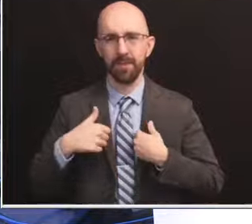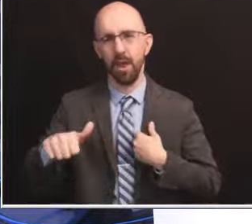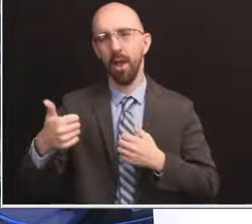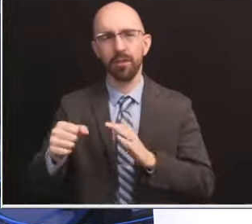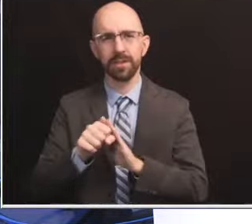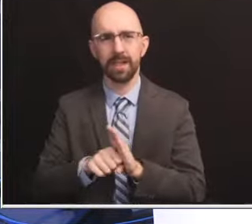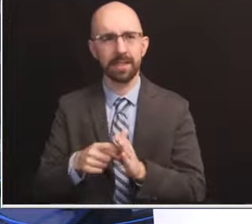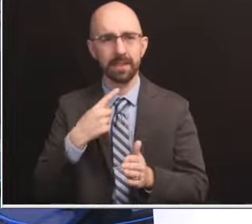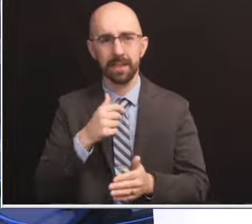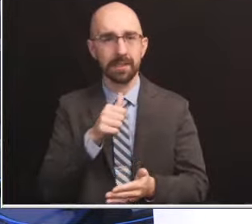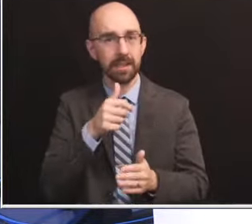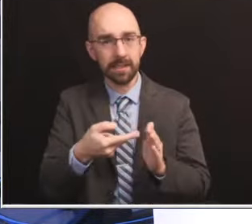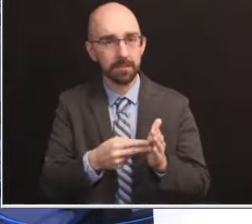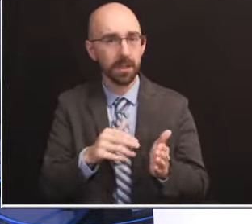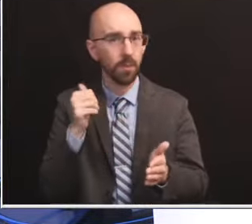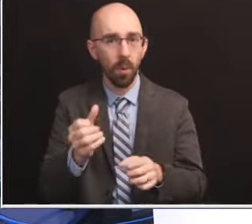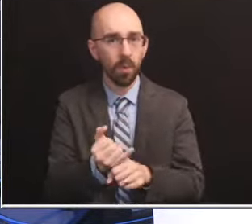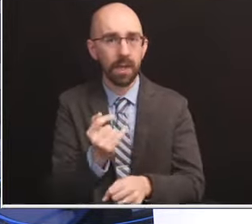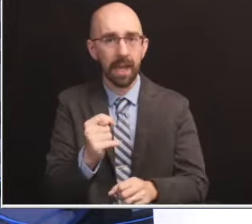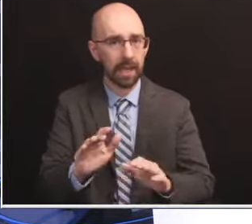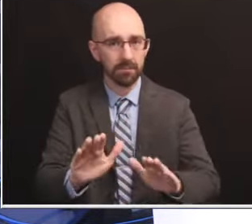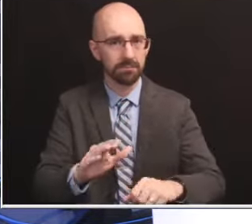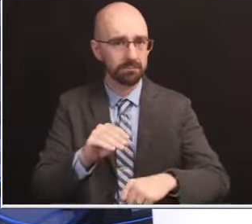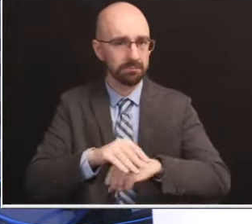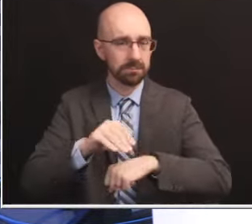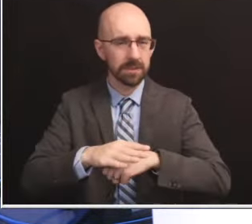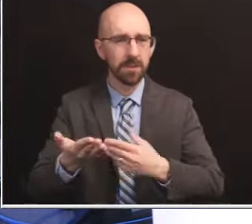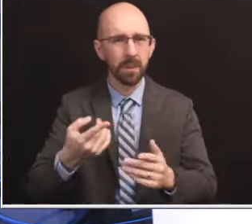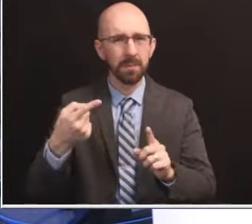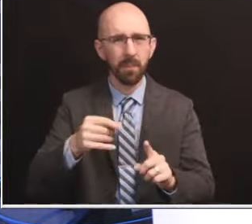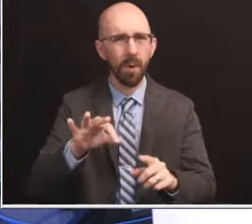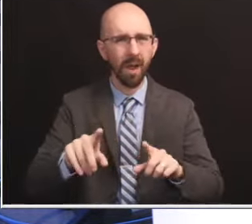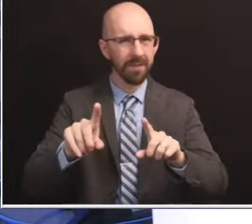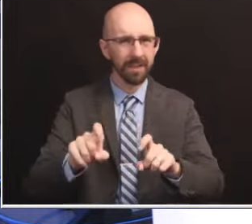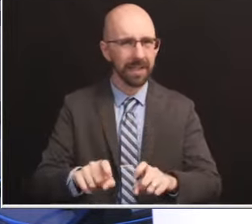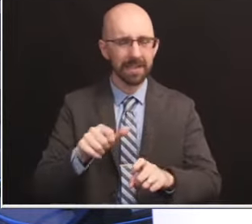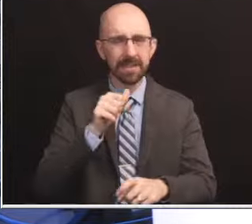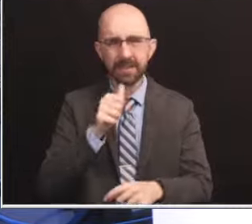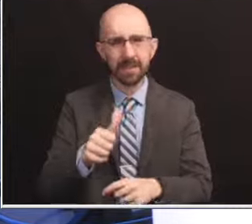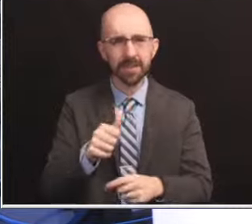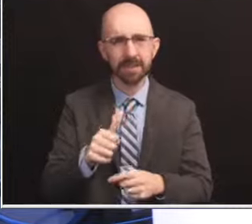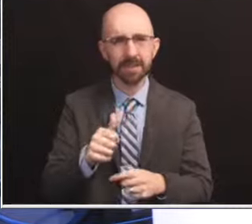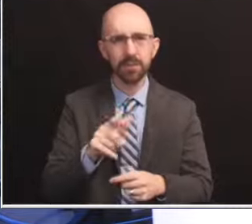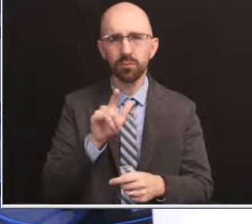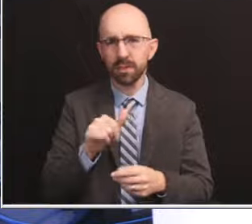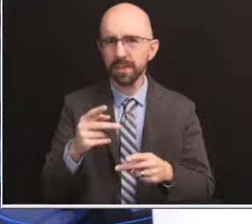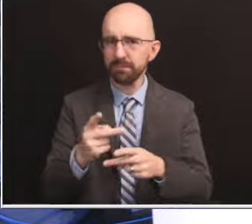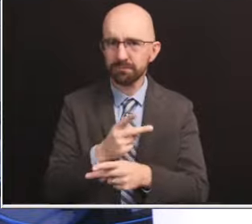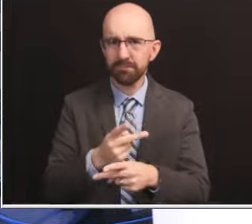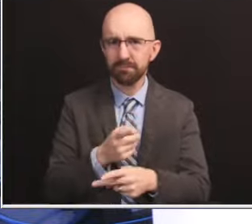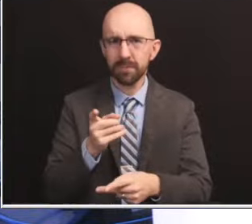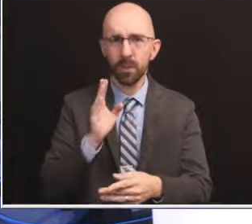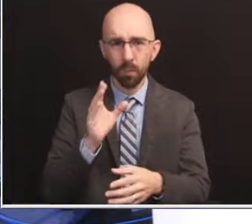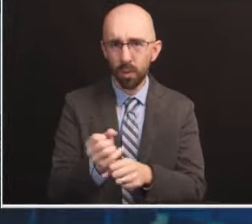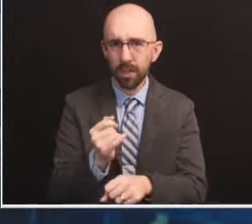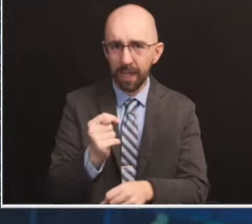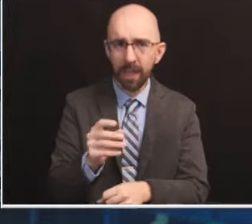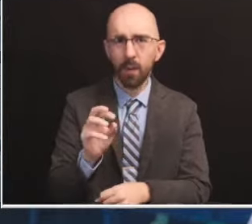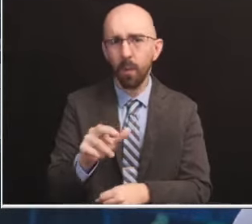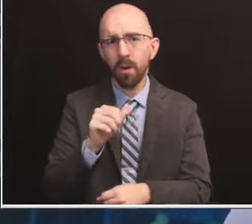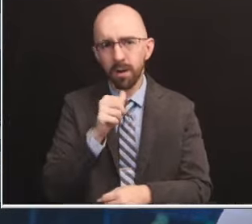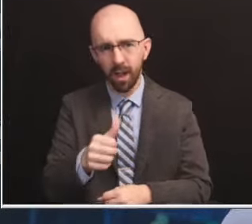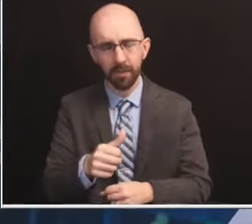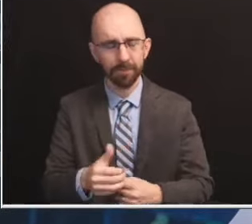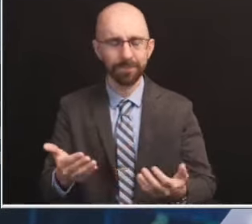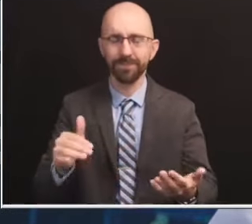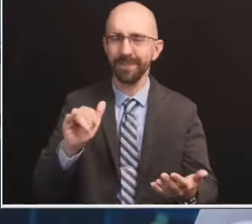get it. And so what's the point of the test if it doesn't really determine if you're going to get it or not? Well, this is why